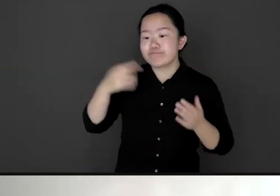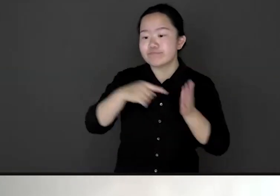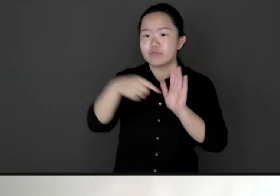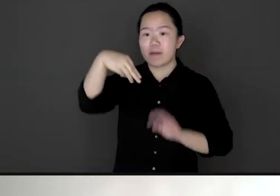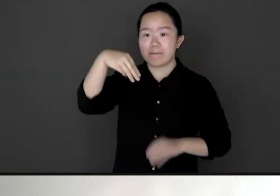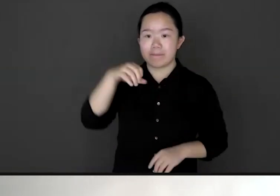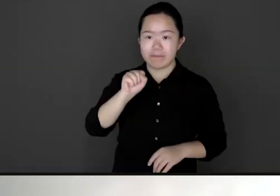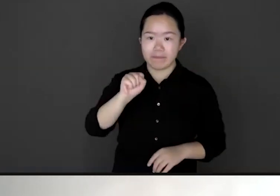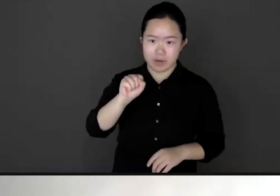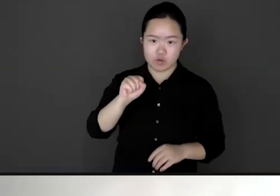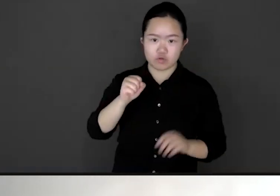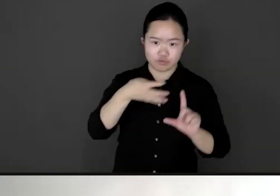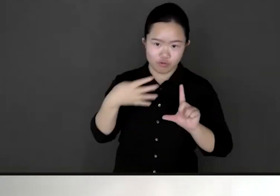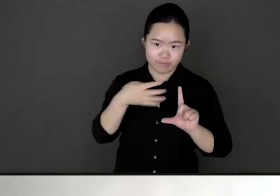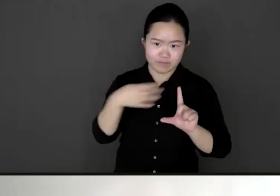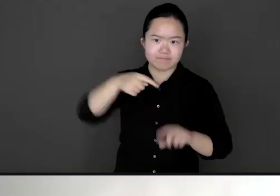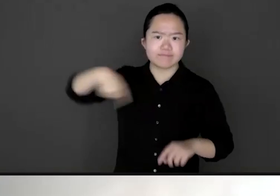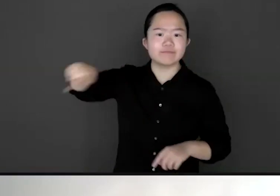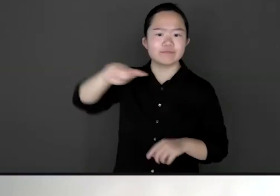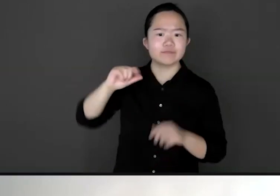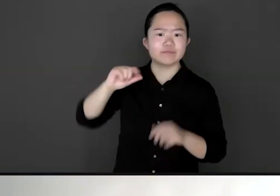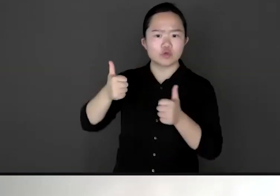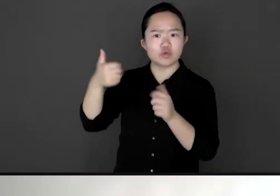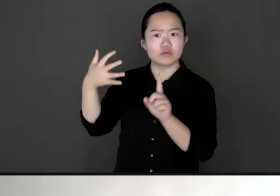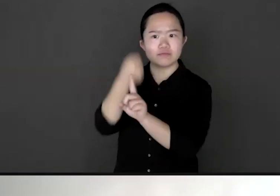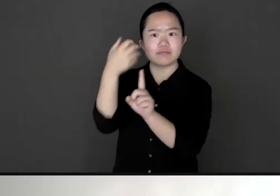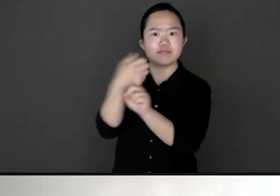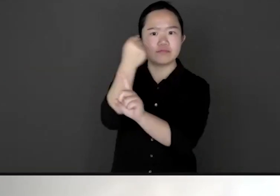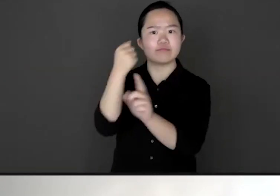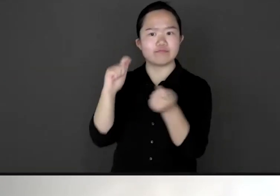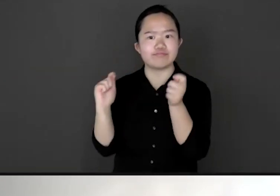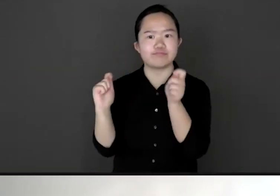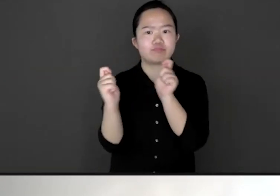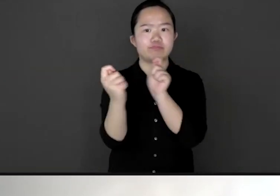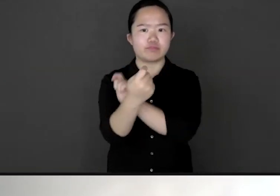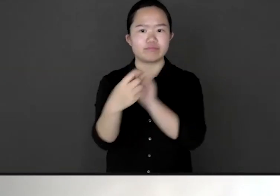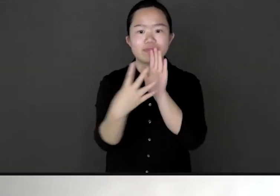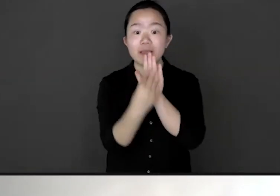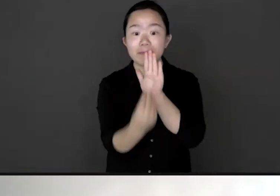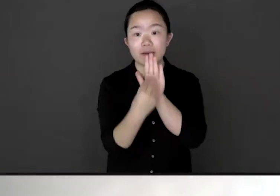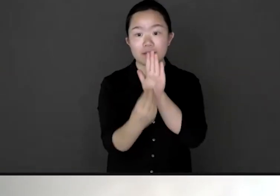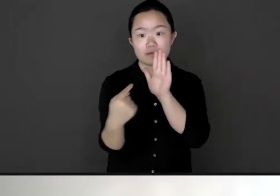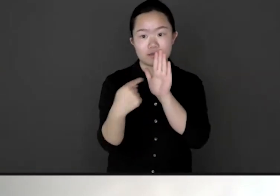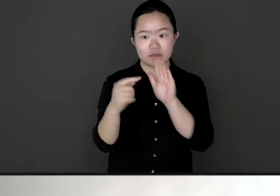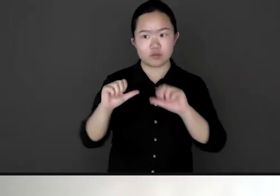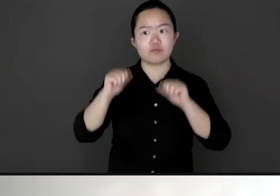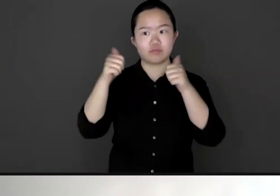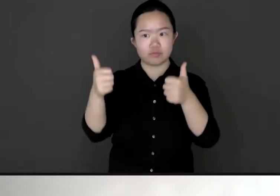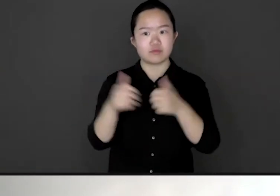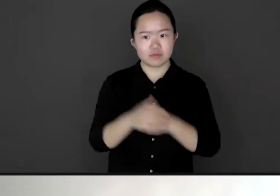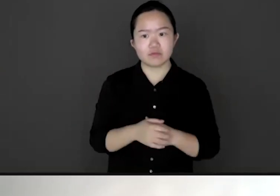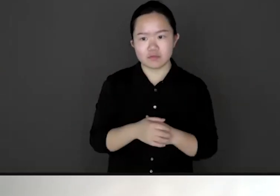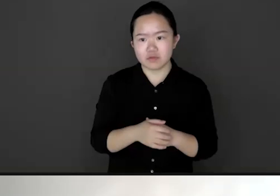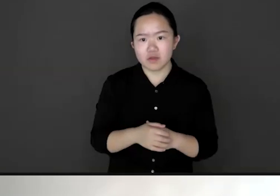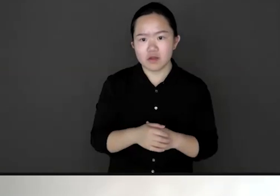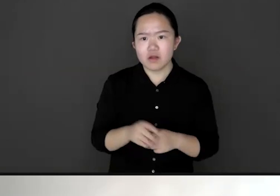so much more to be done. But like you said, it's the non-entity in the room. The website, the mobile app is